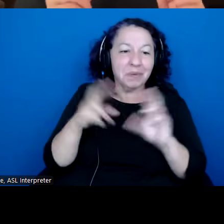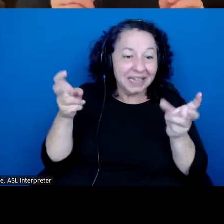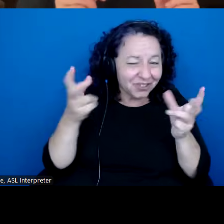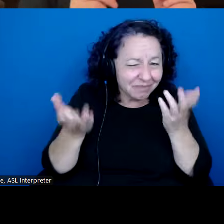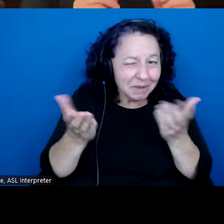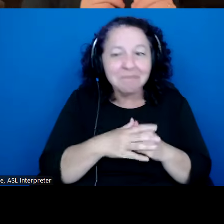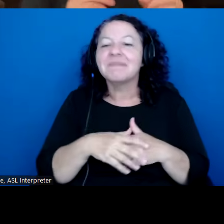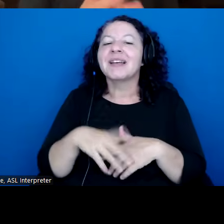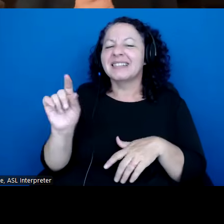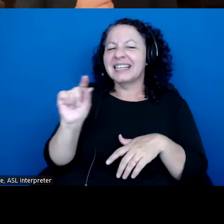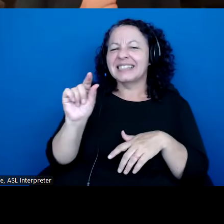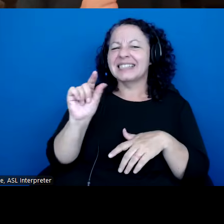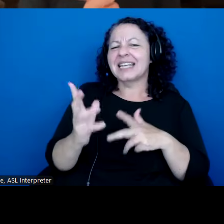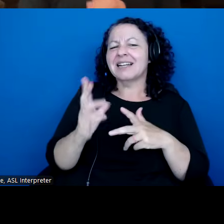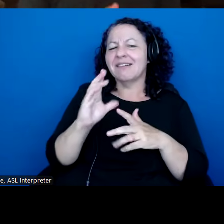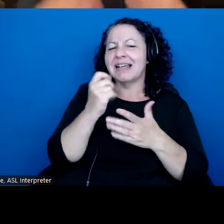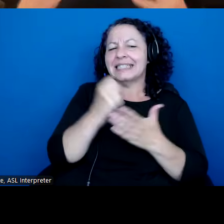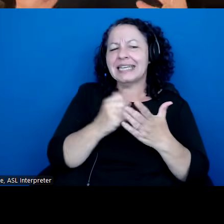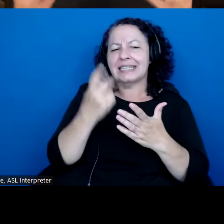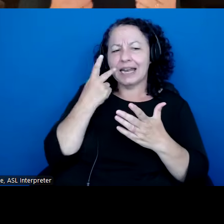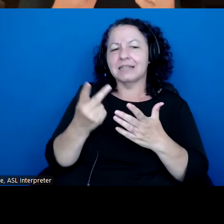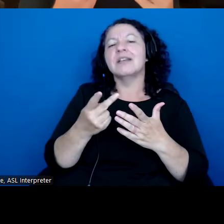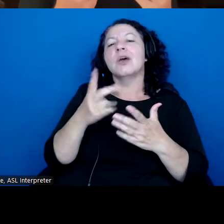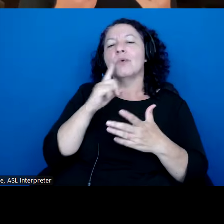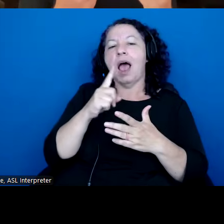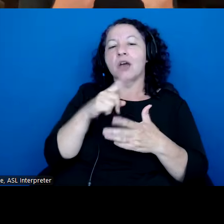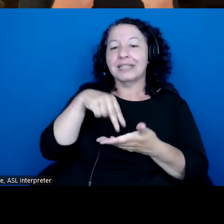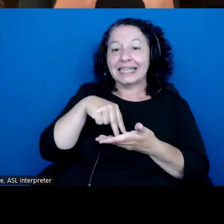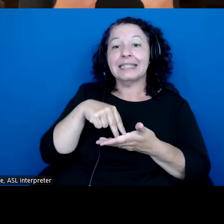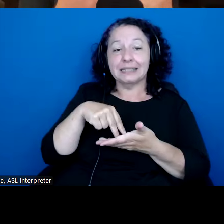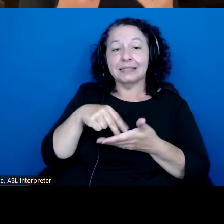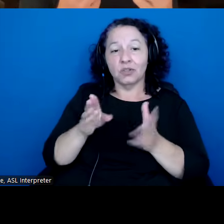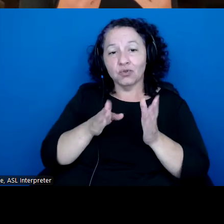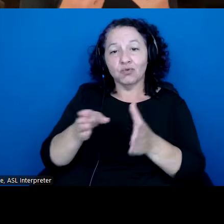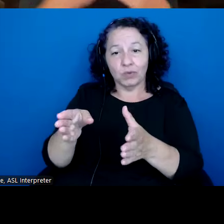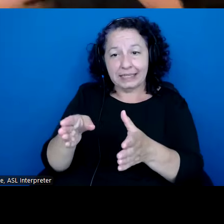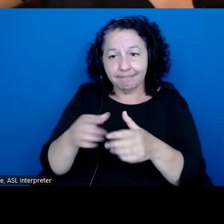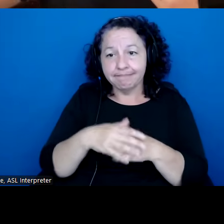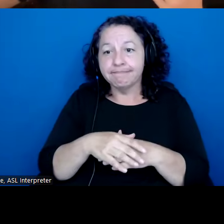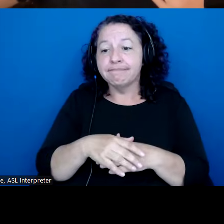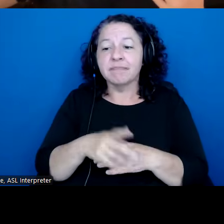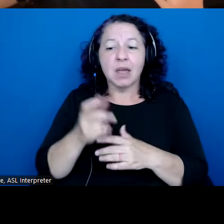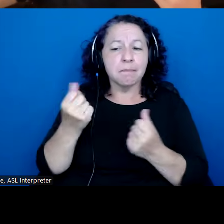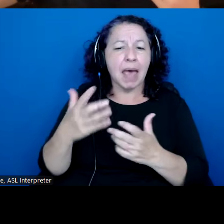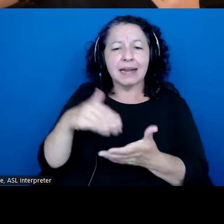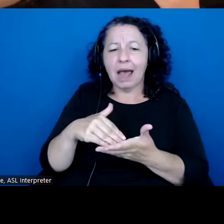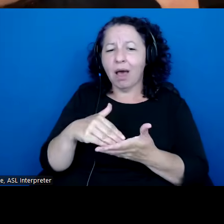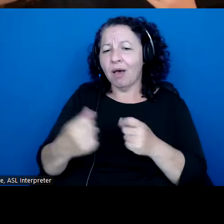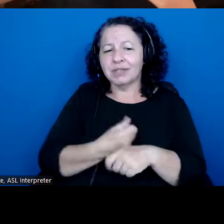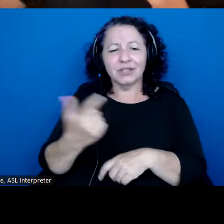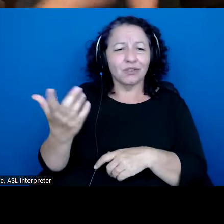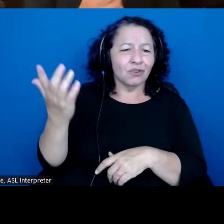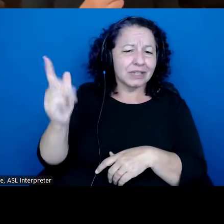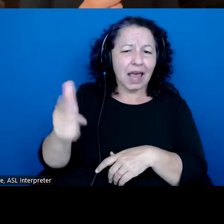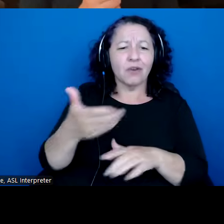scene that I depict where we are in a street um, in thousands of years later, after the city of